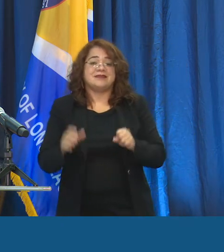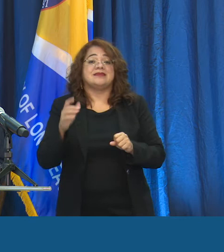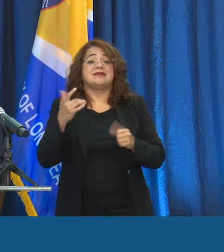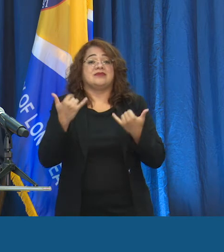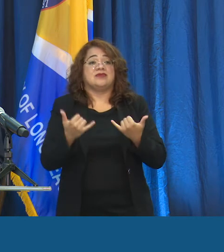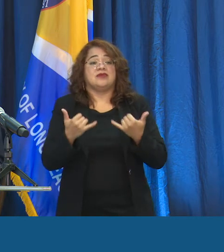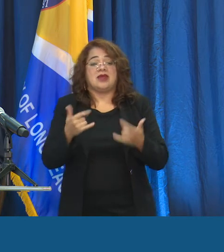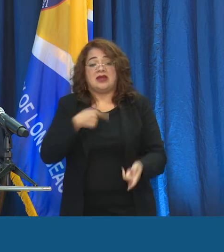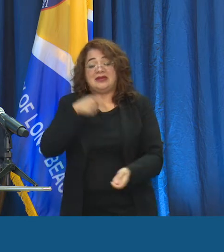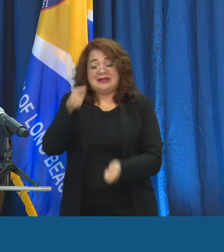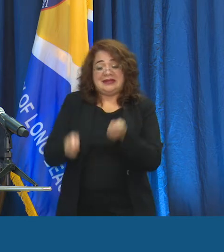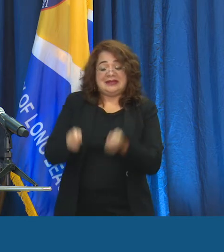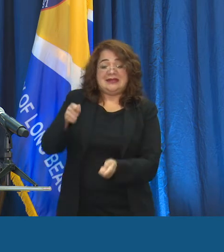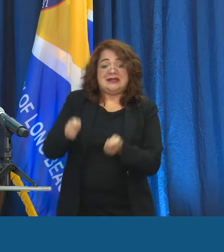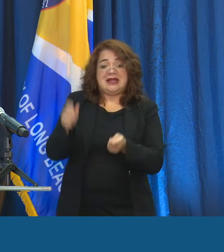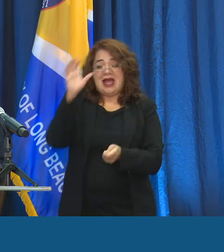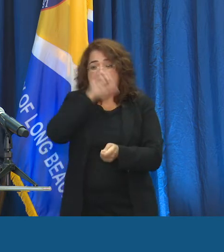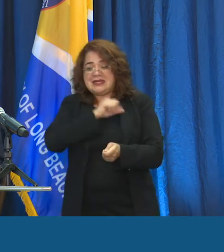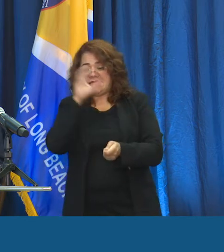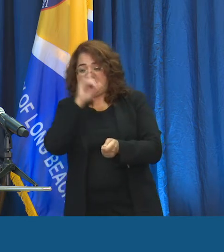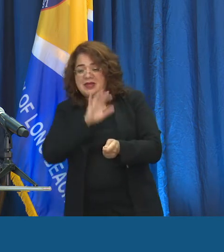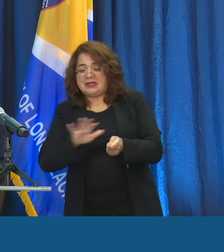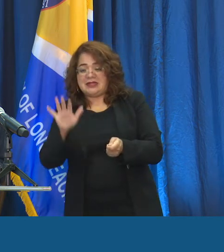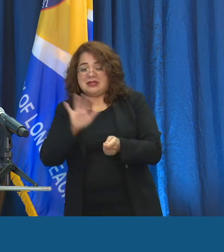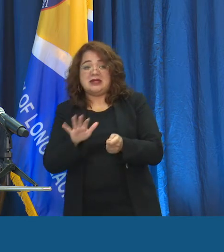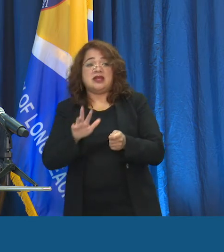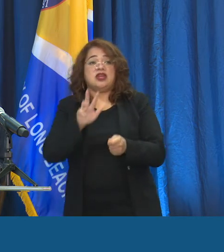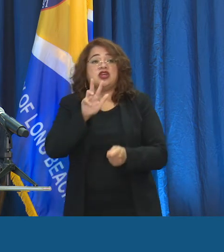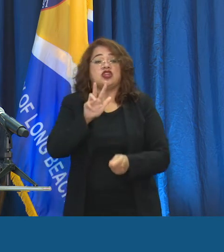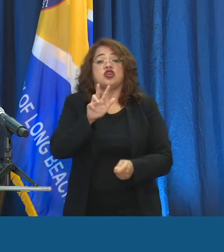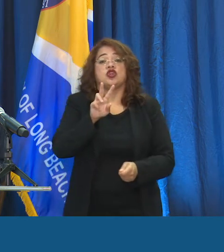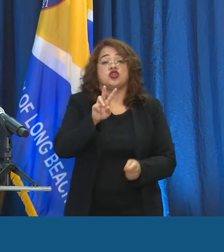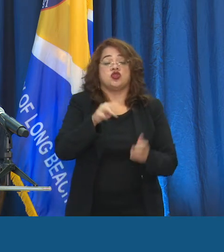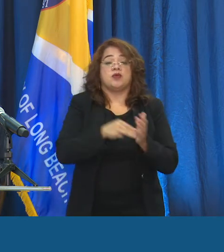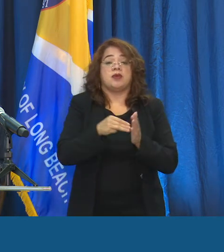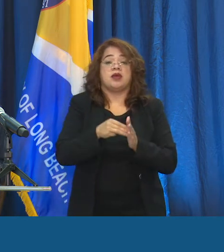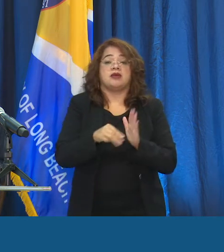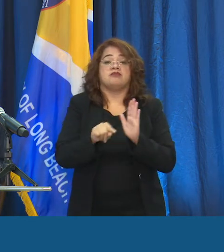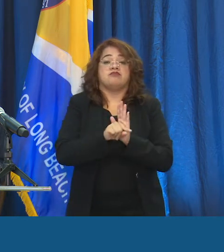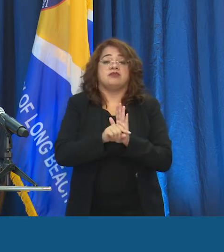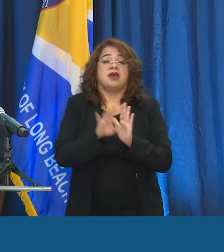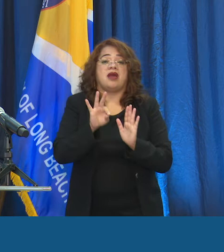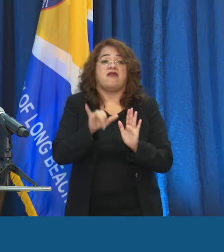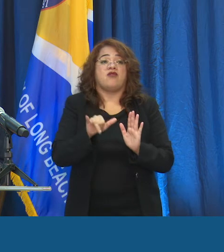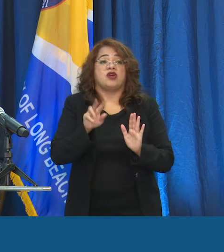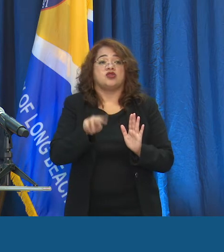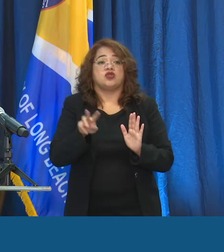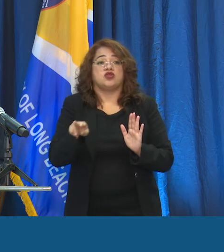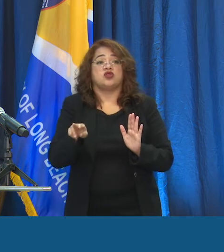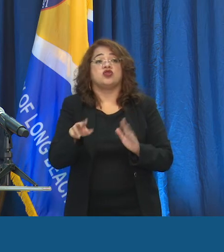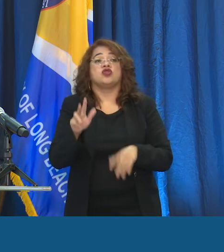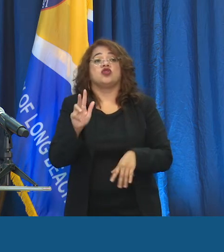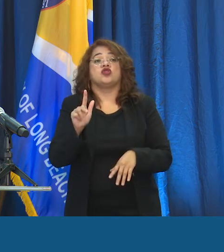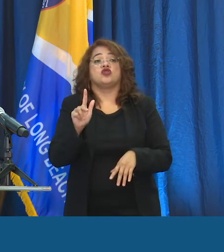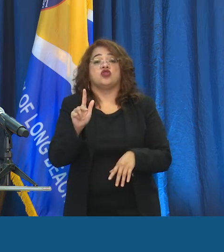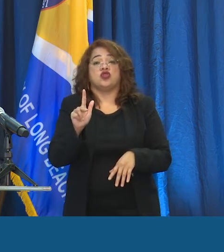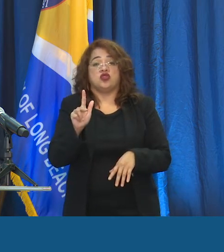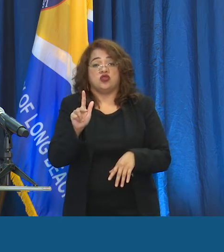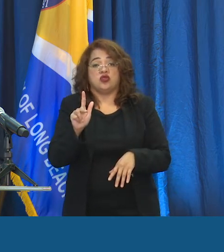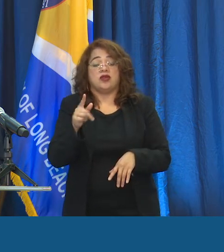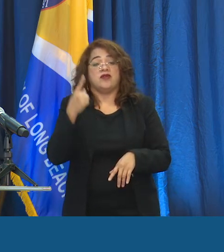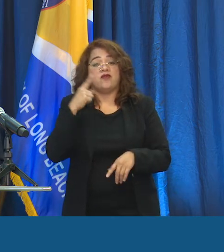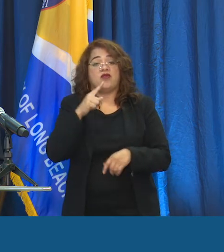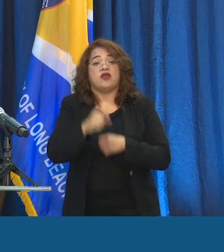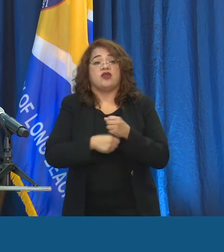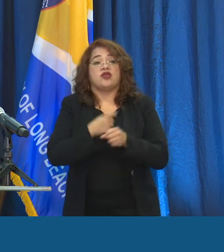these do change, but we currently are looking at a $32 million deficit in FY22, another 23 the year after that, and another